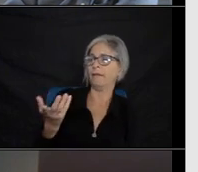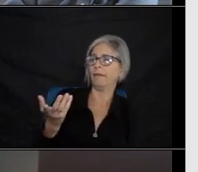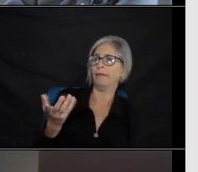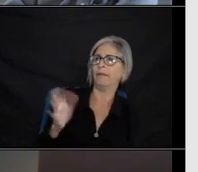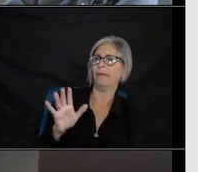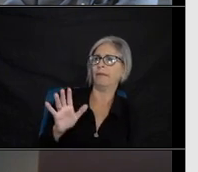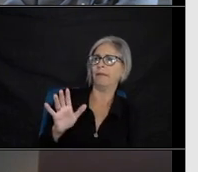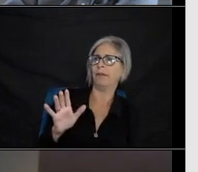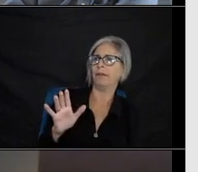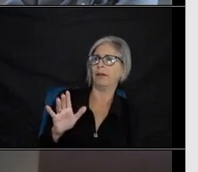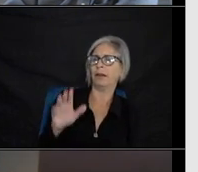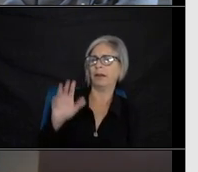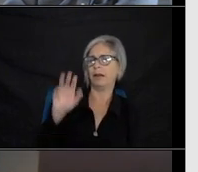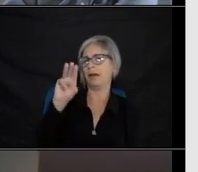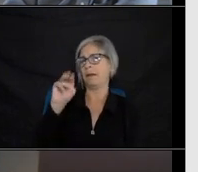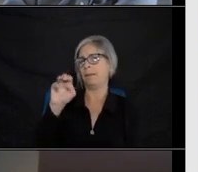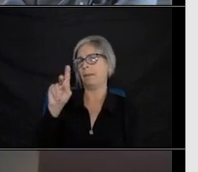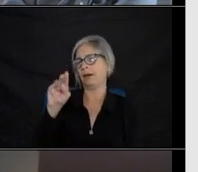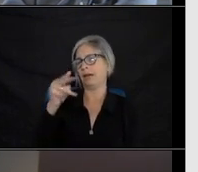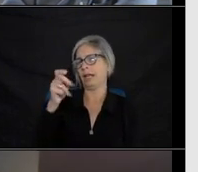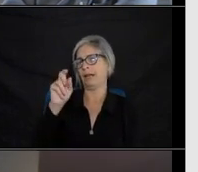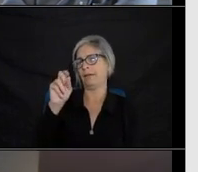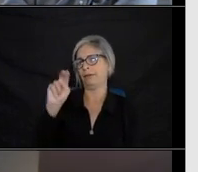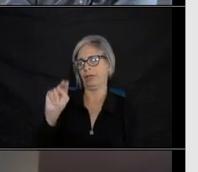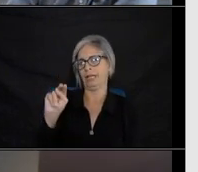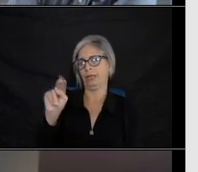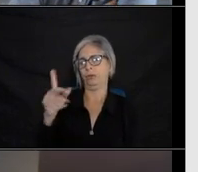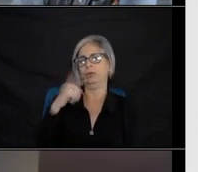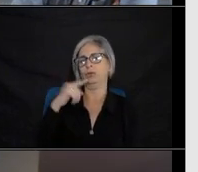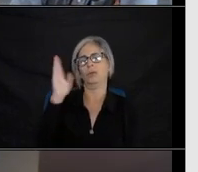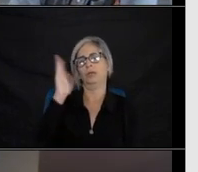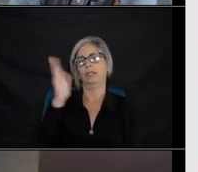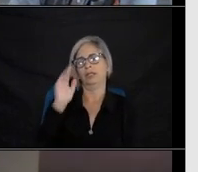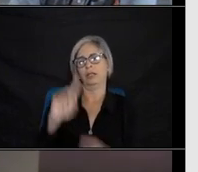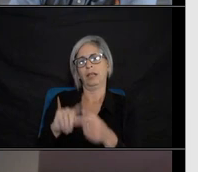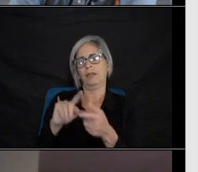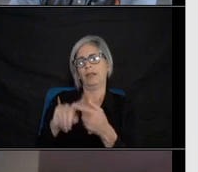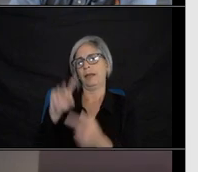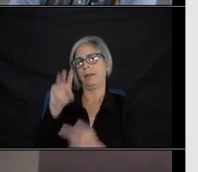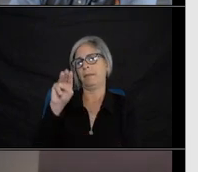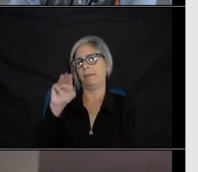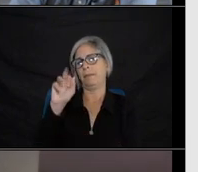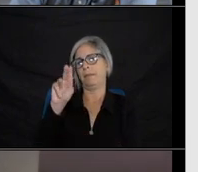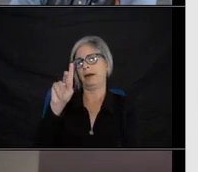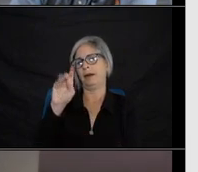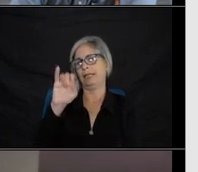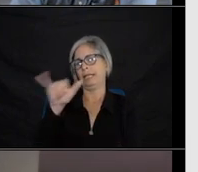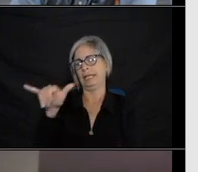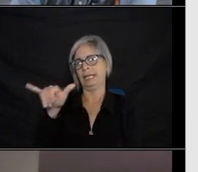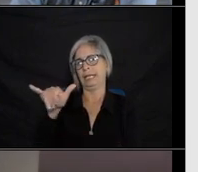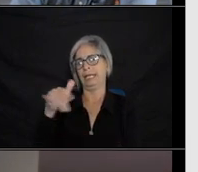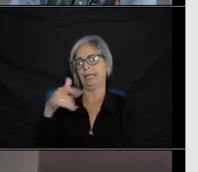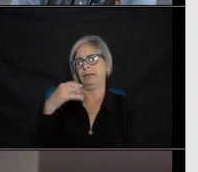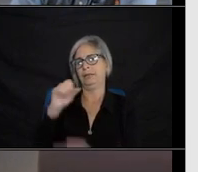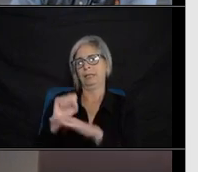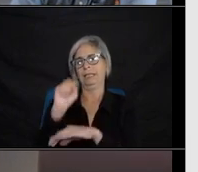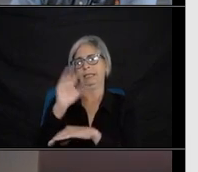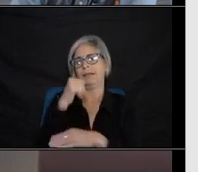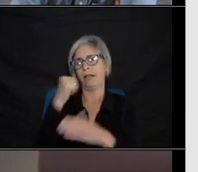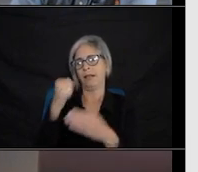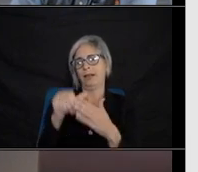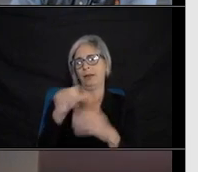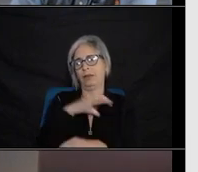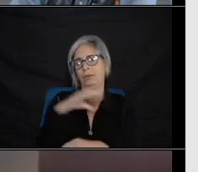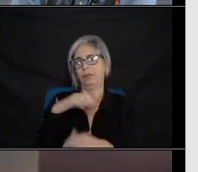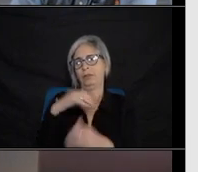I think Mark Heffern has a presentation he will do, and I think Mr. Markey submitted a letter to the commission